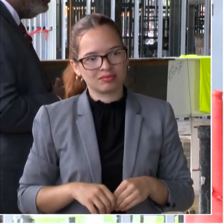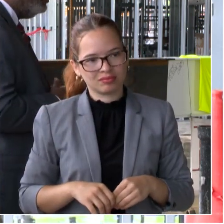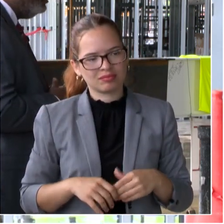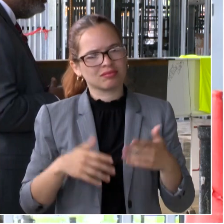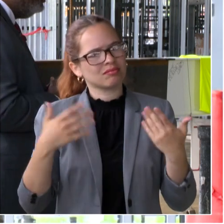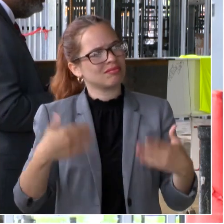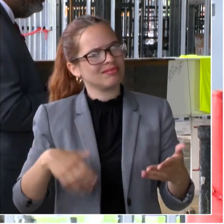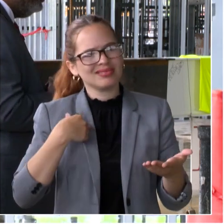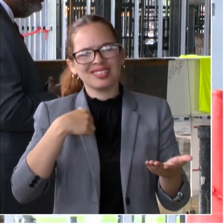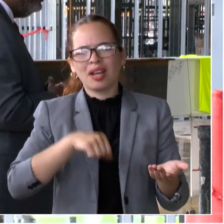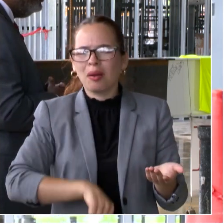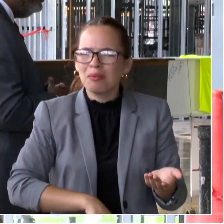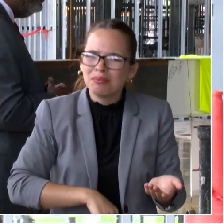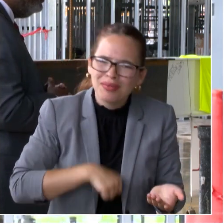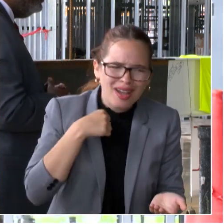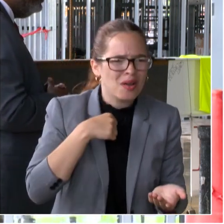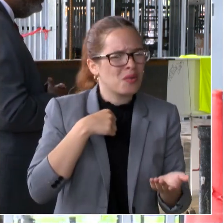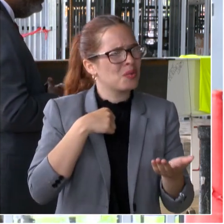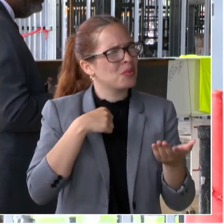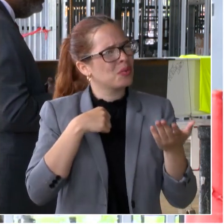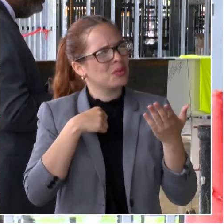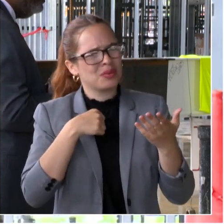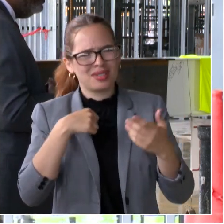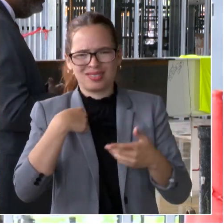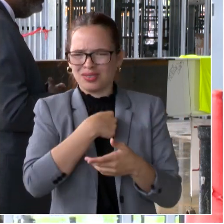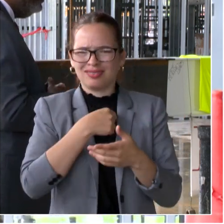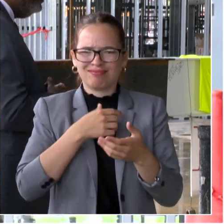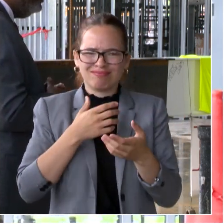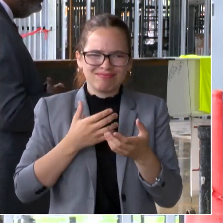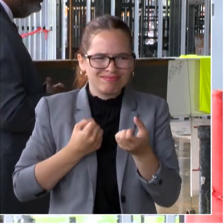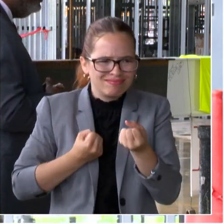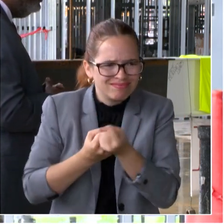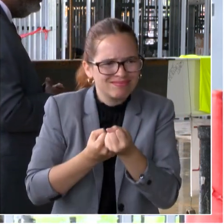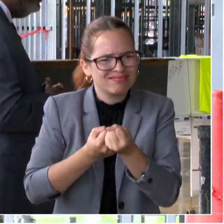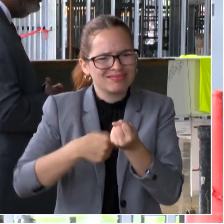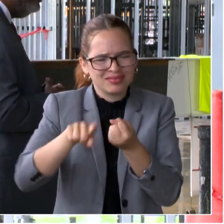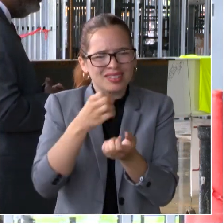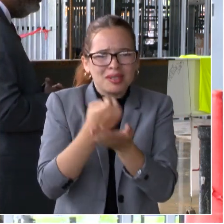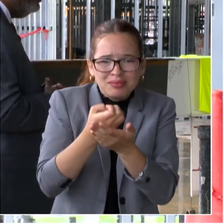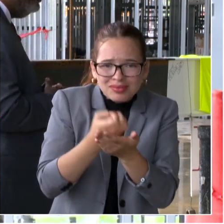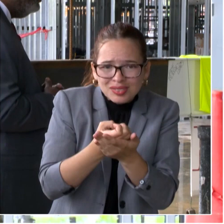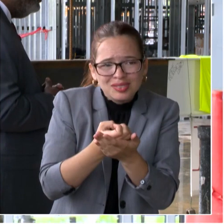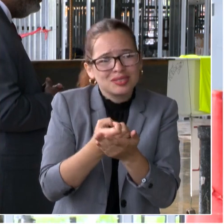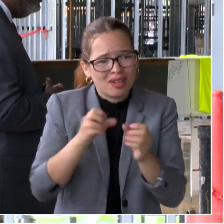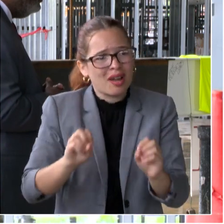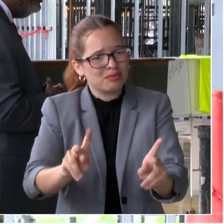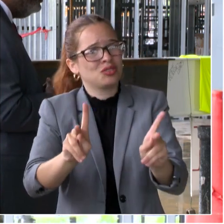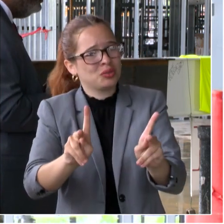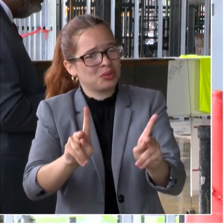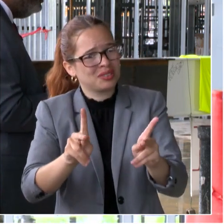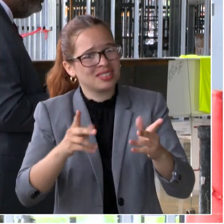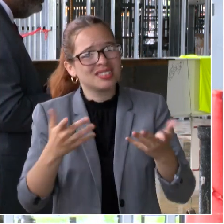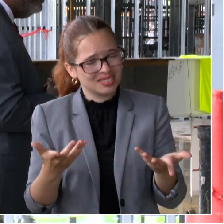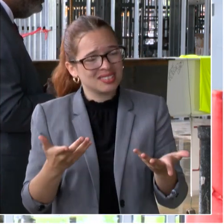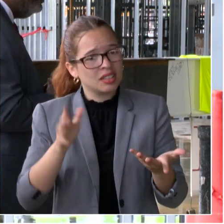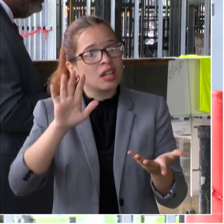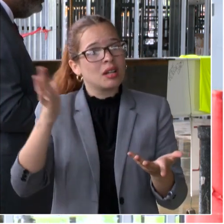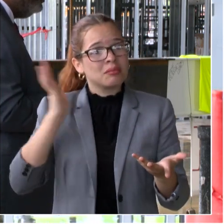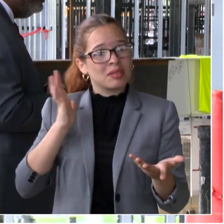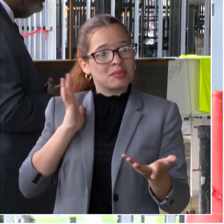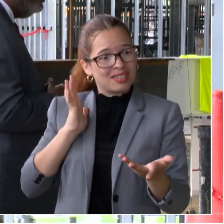and education to drive health outcomes that are better for our residents. Additionally, we are so proud to be able